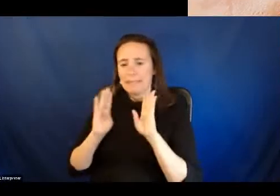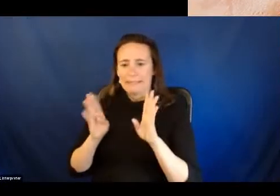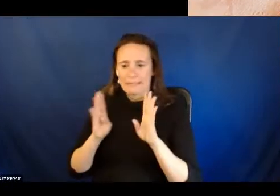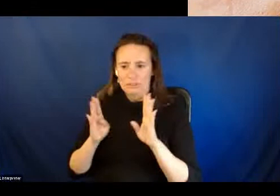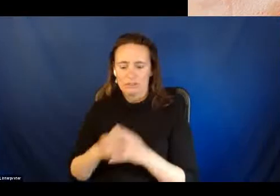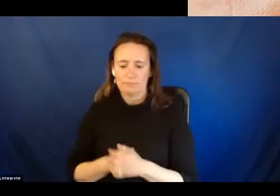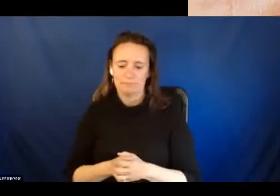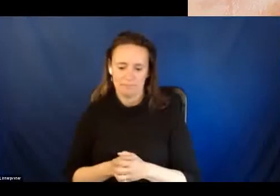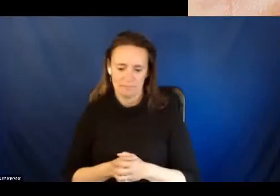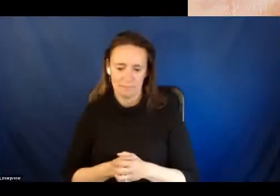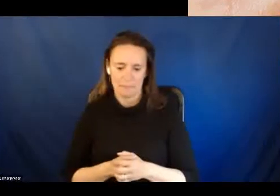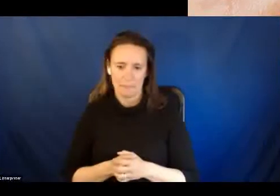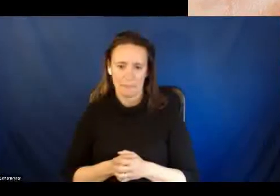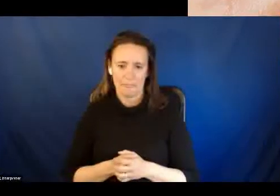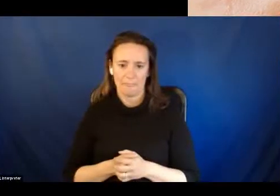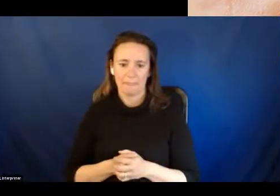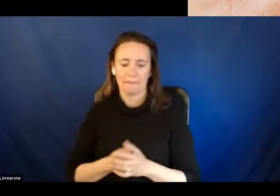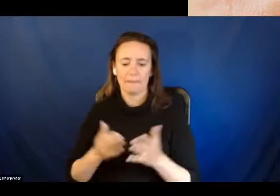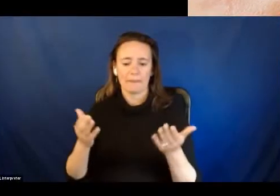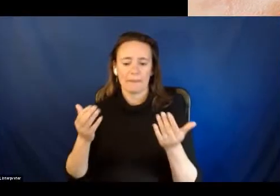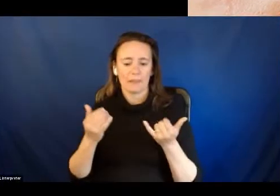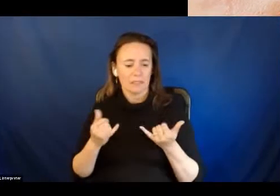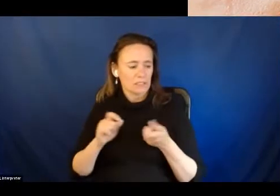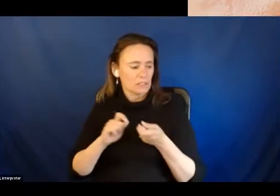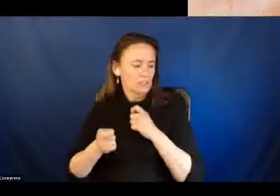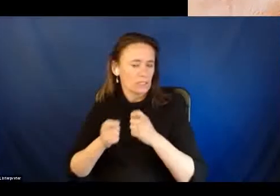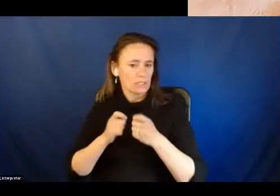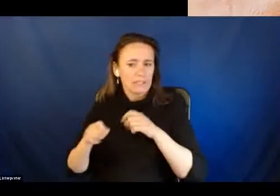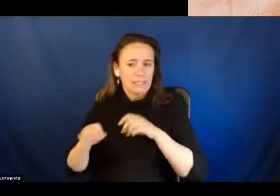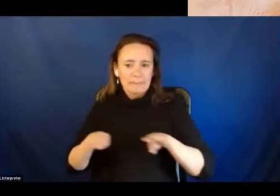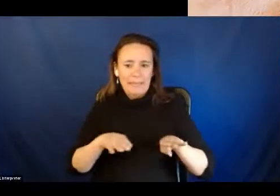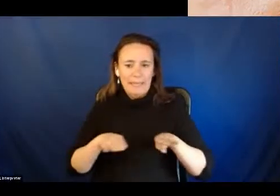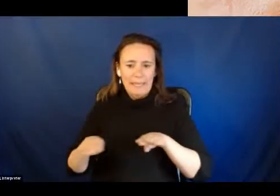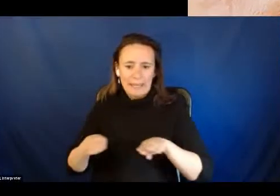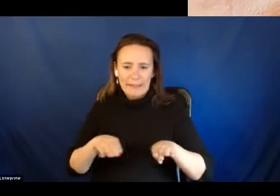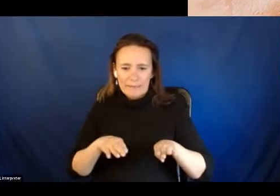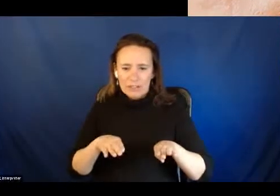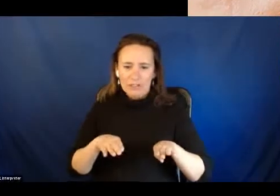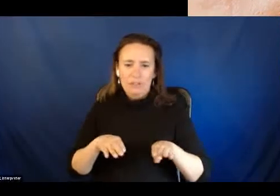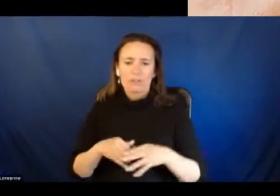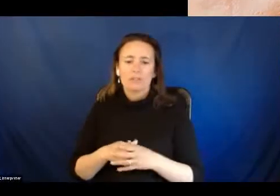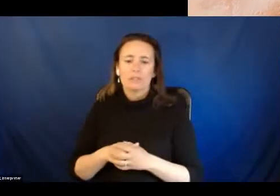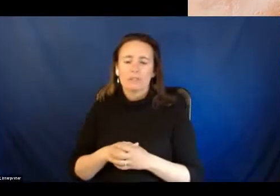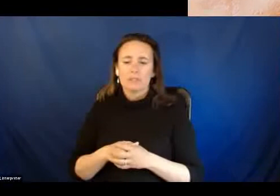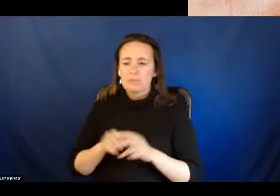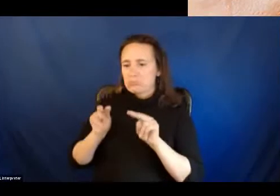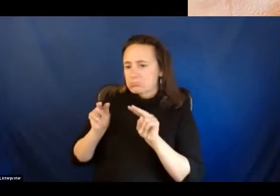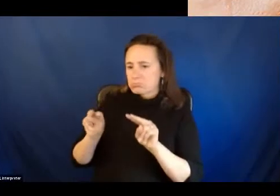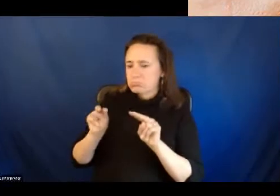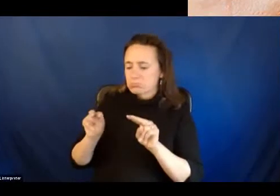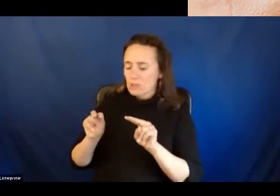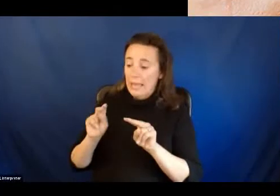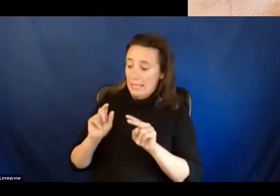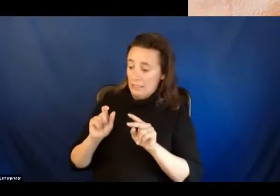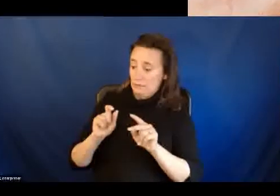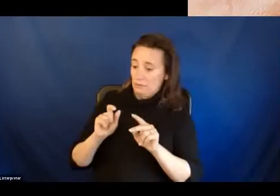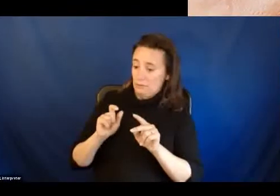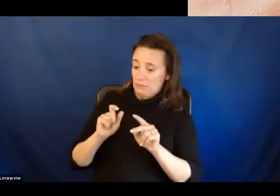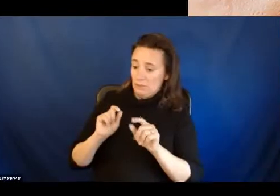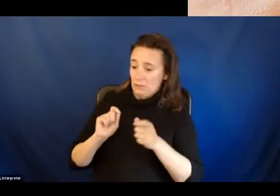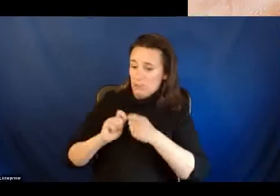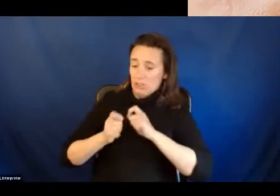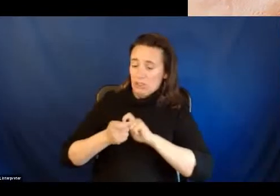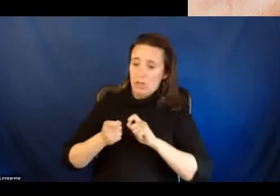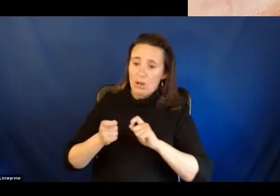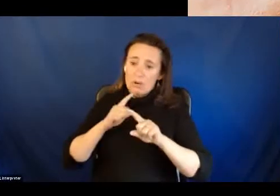Monitoring changes in behavior can look like how changing our response to how a survivor's change